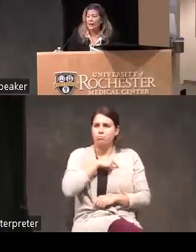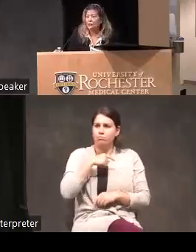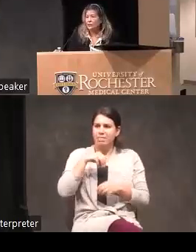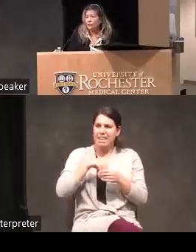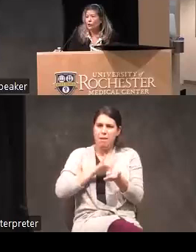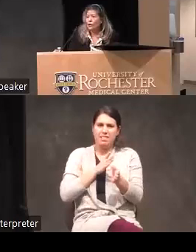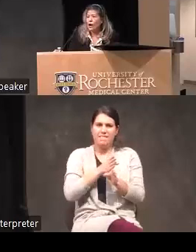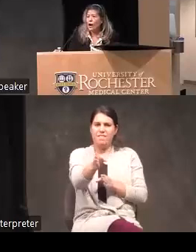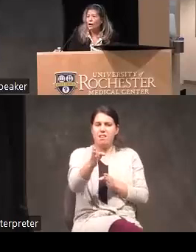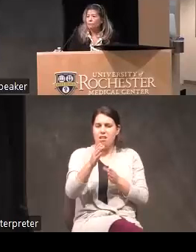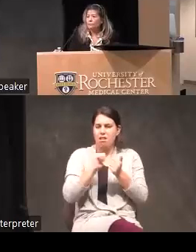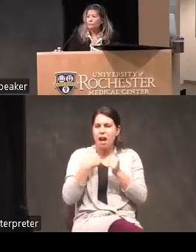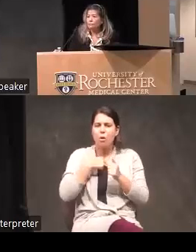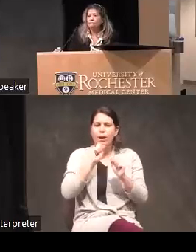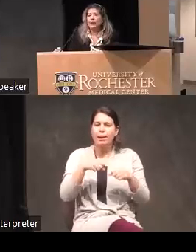medicine can deliver